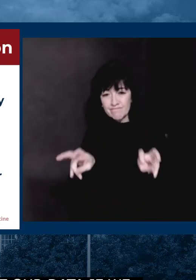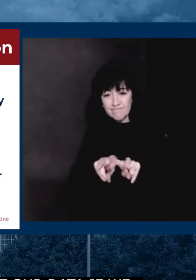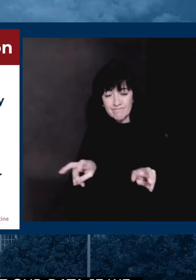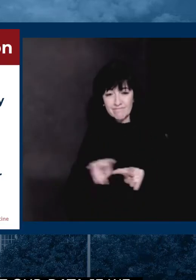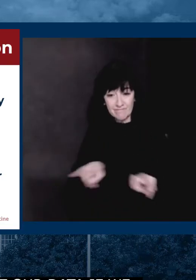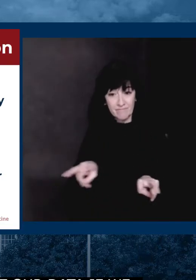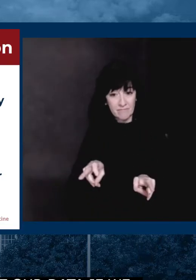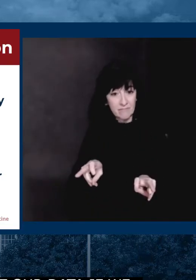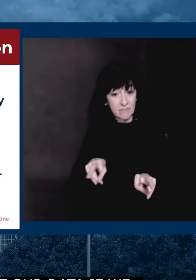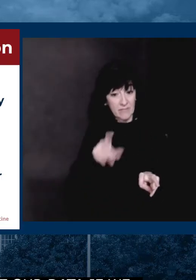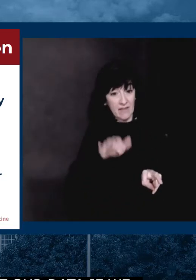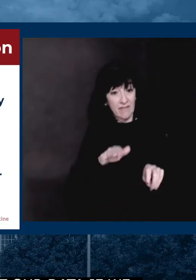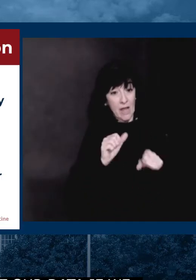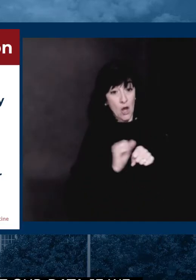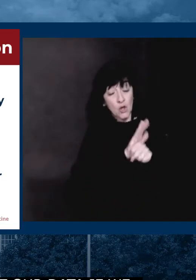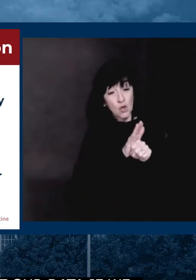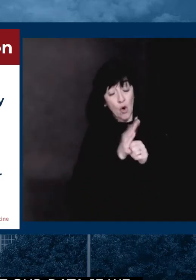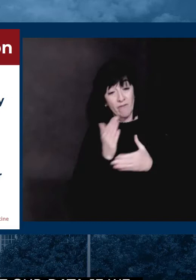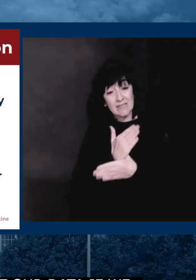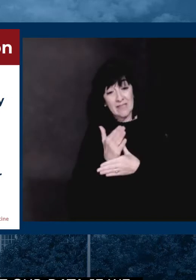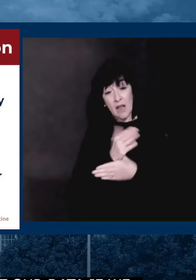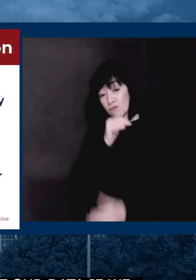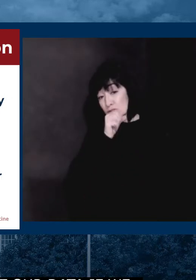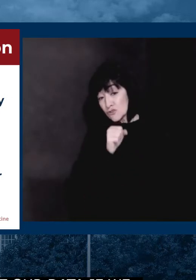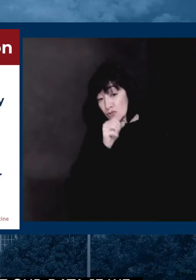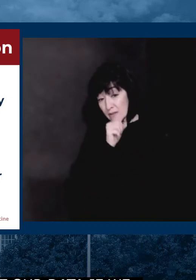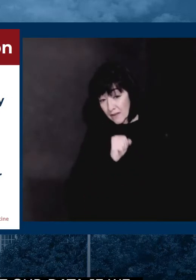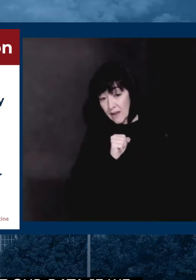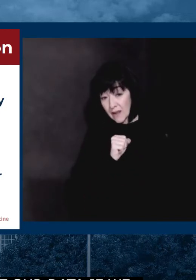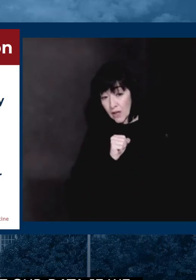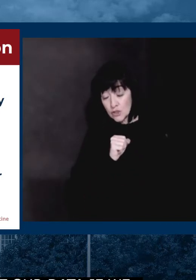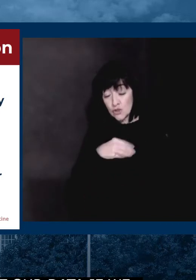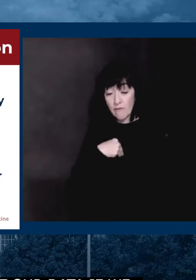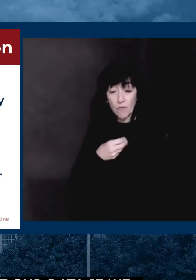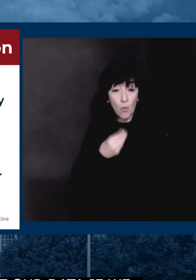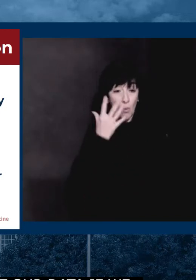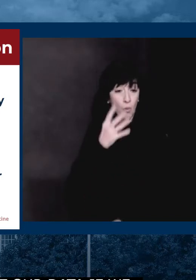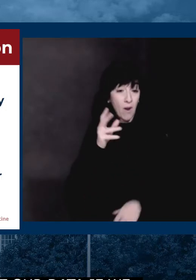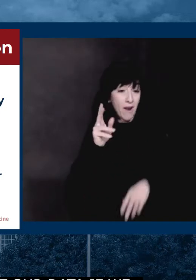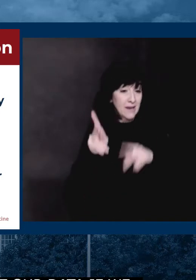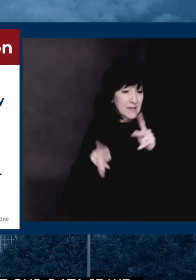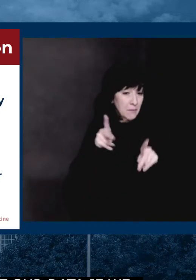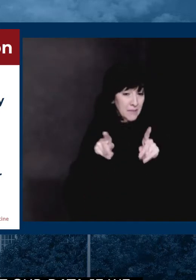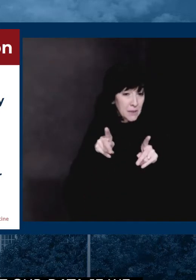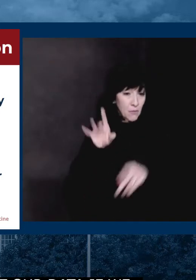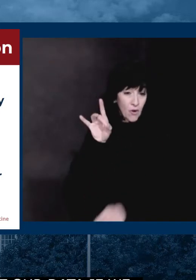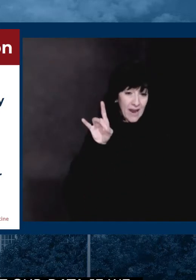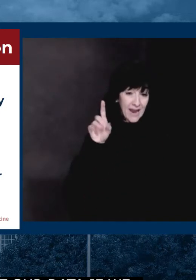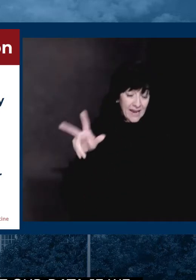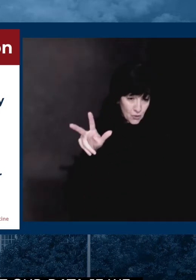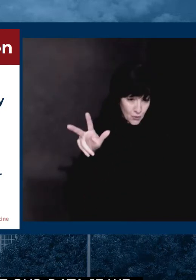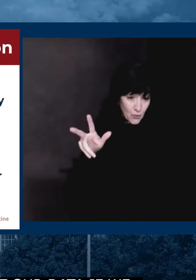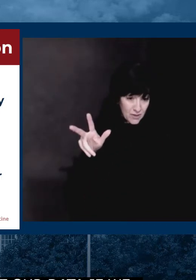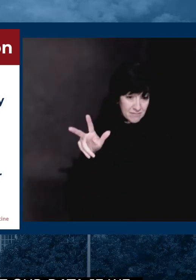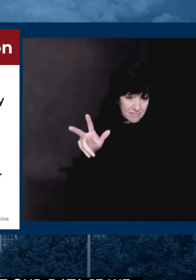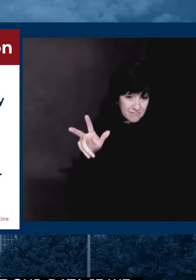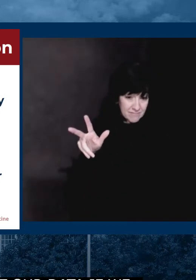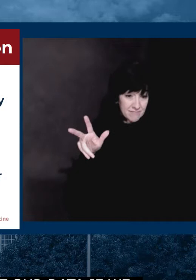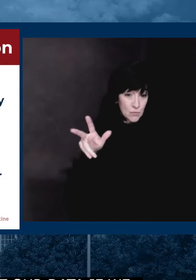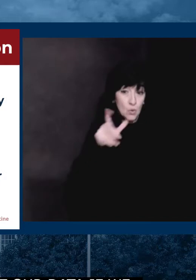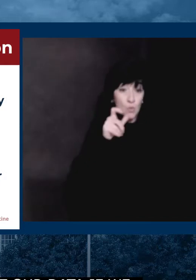COVID, the average age for white individuals was 83, but for